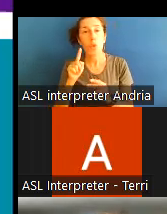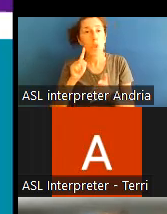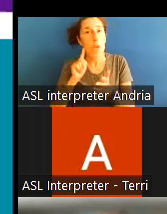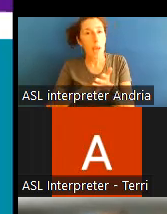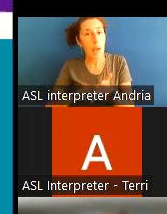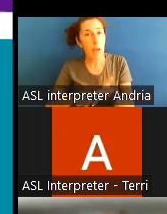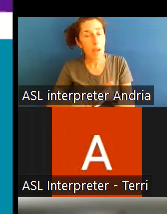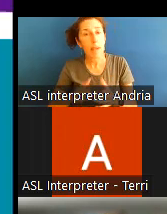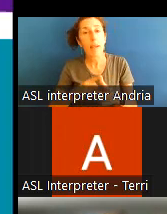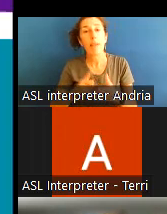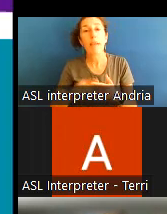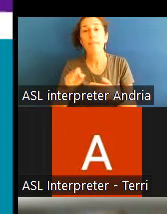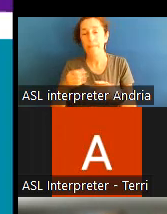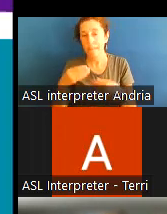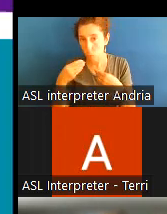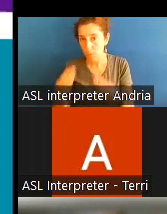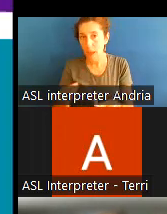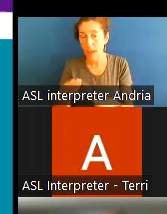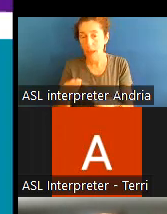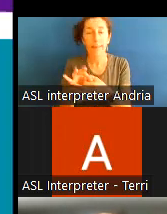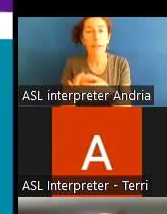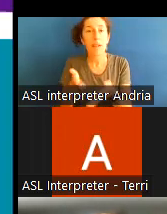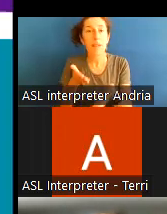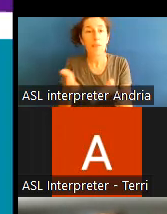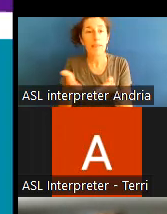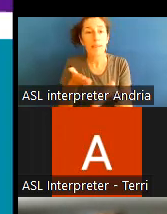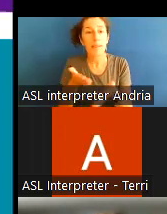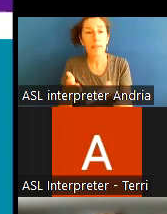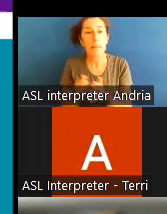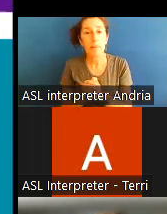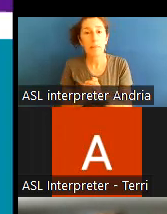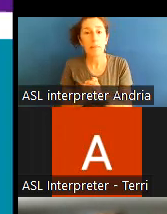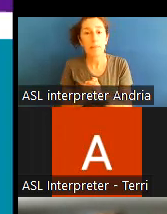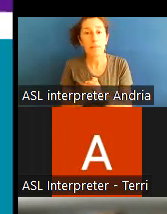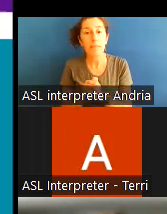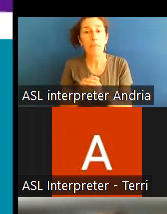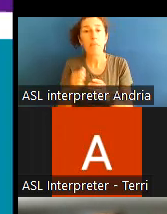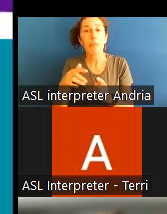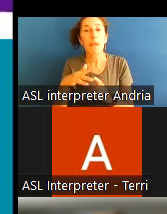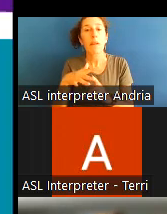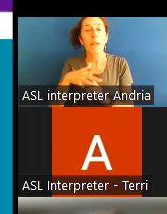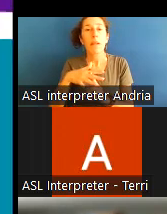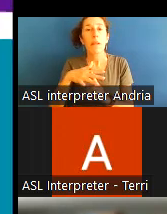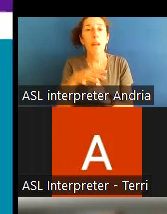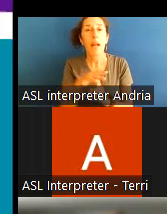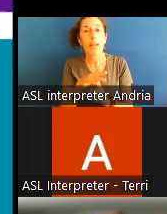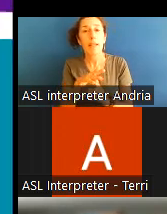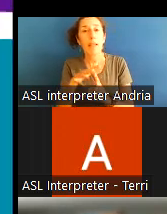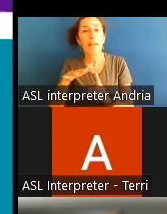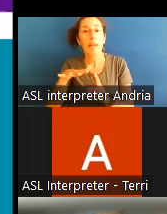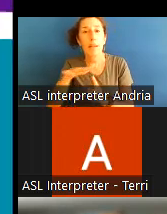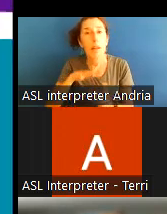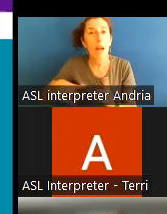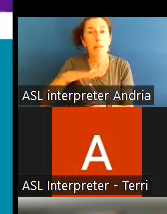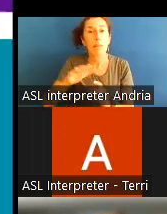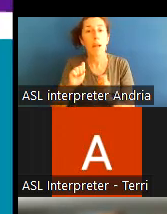Service providers needed to educate women about the context of intimate partner sexual violence as a form of violence and challenge